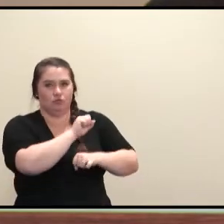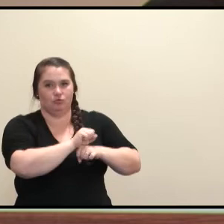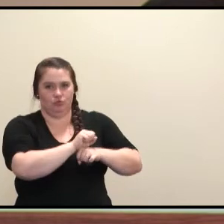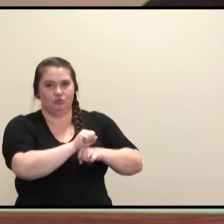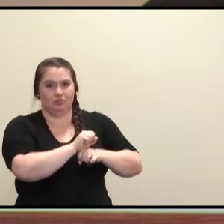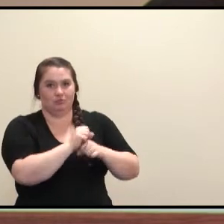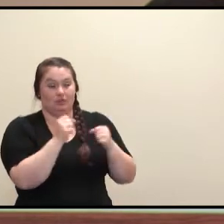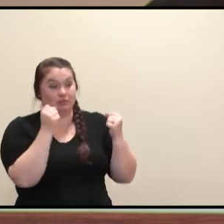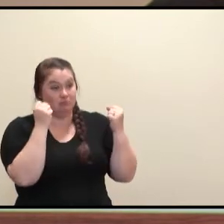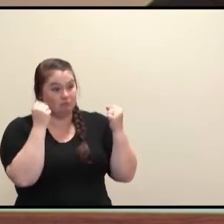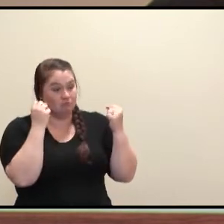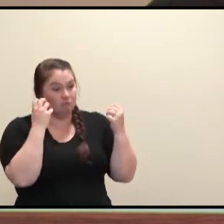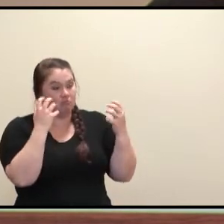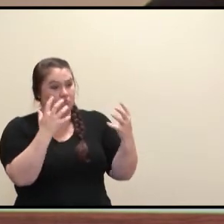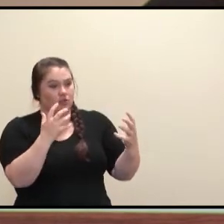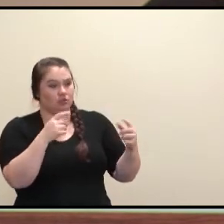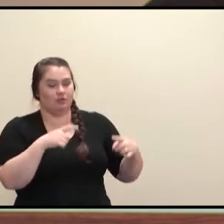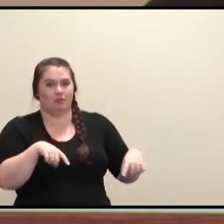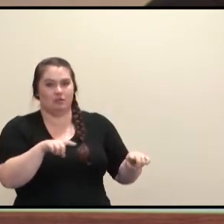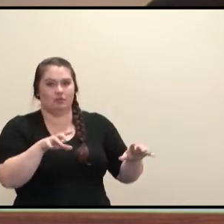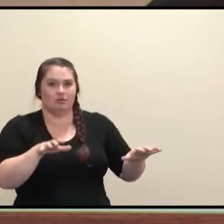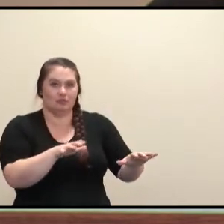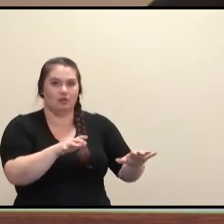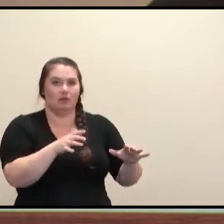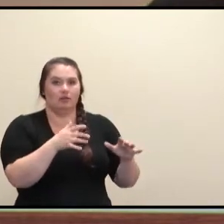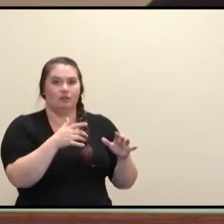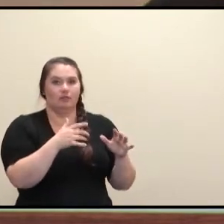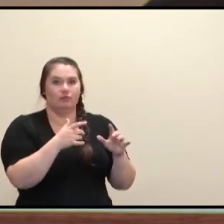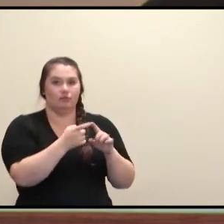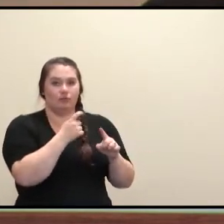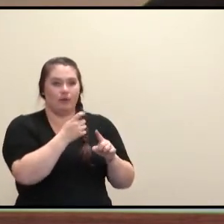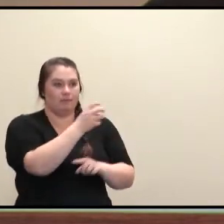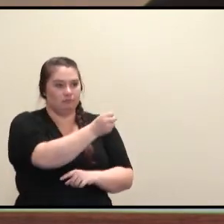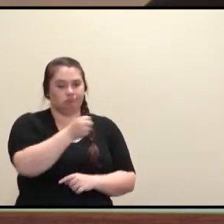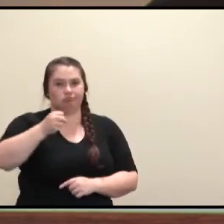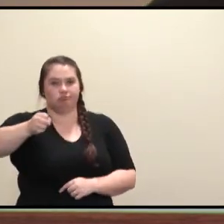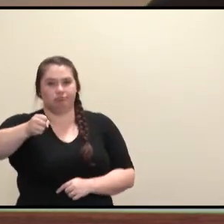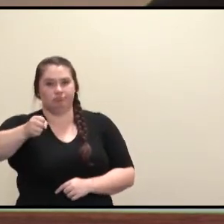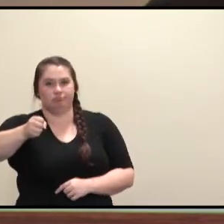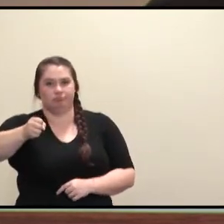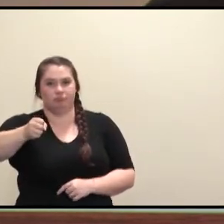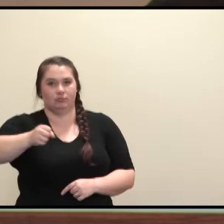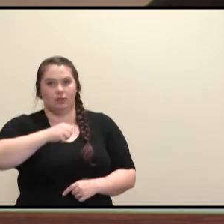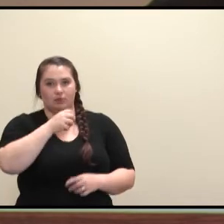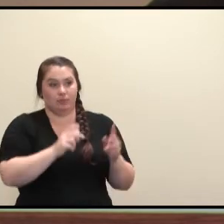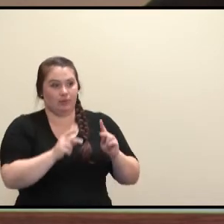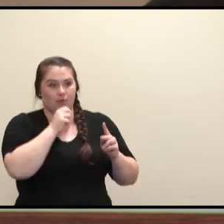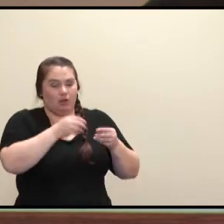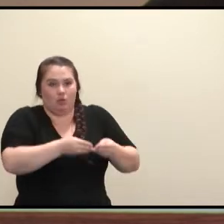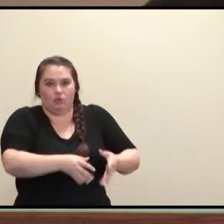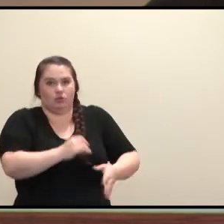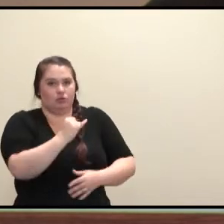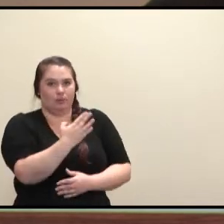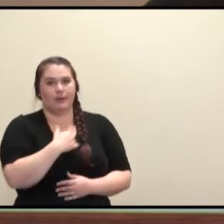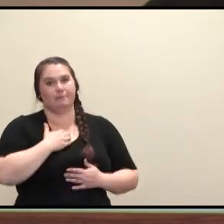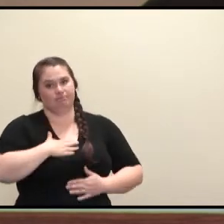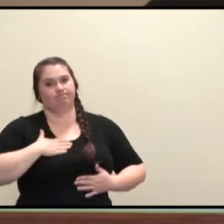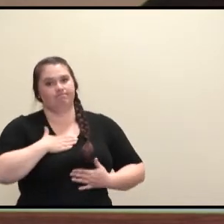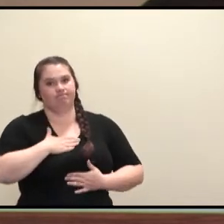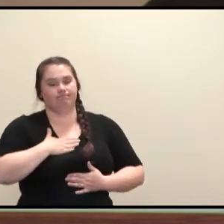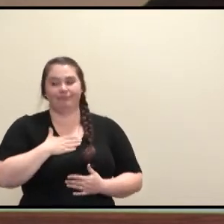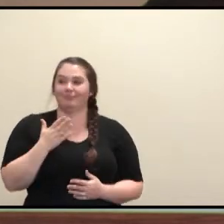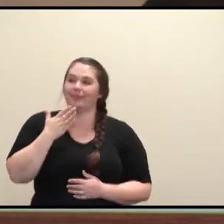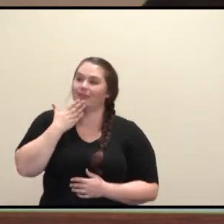as much of this is done through attrition, and it really is not going to impact people's livelihoods. So I appreciate that. Thank you. Thank